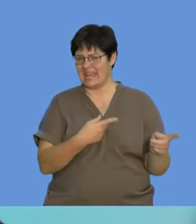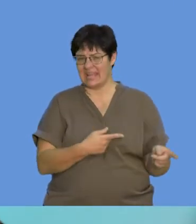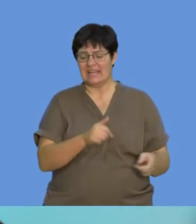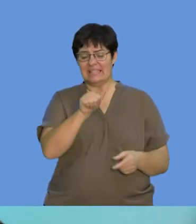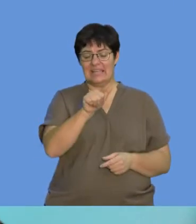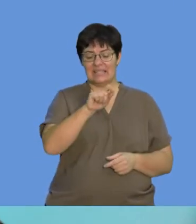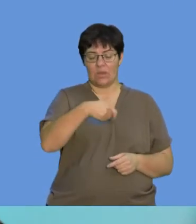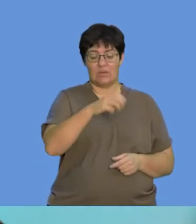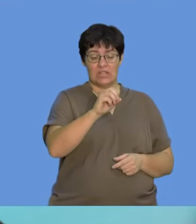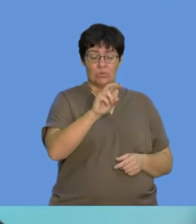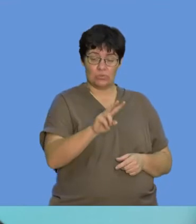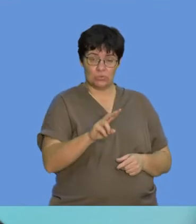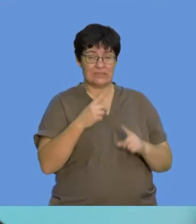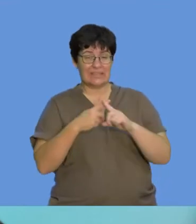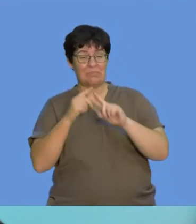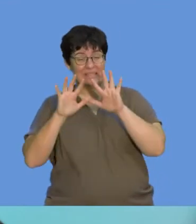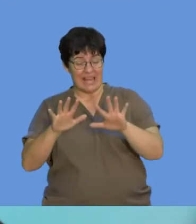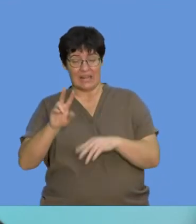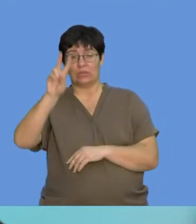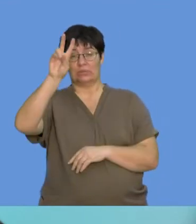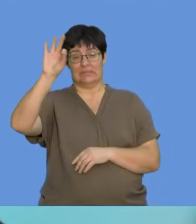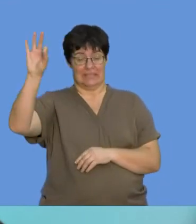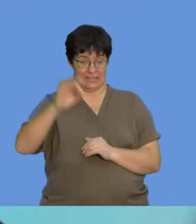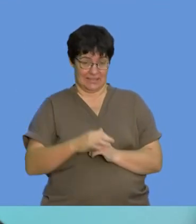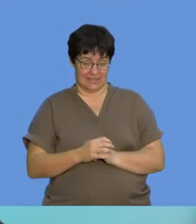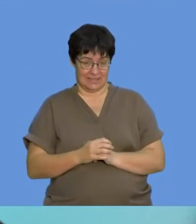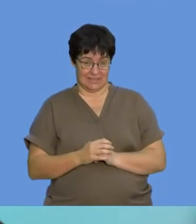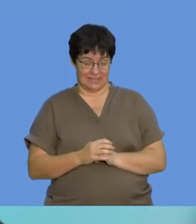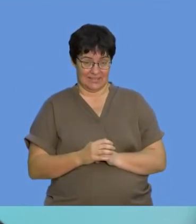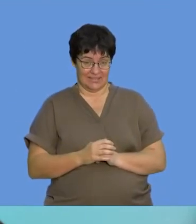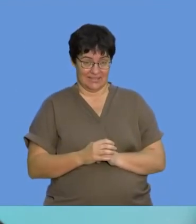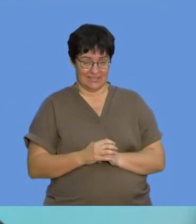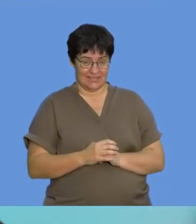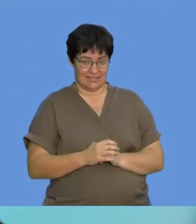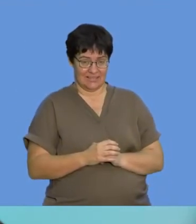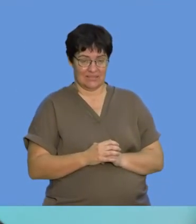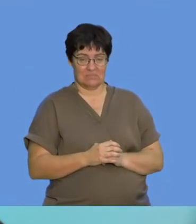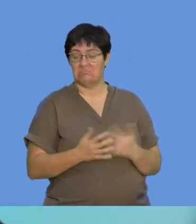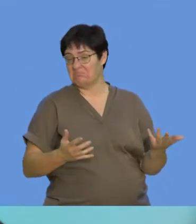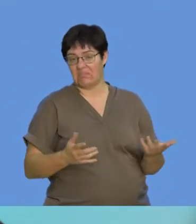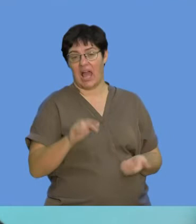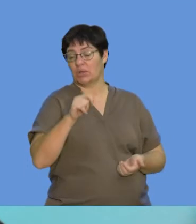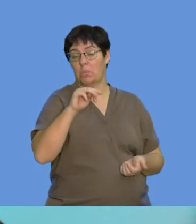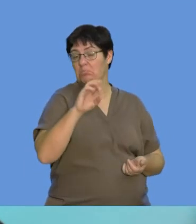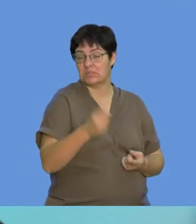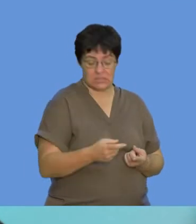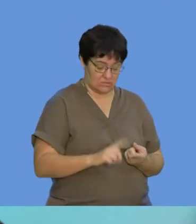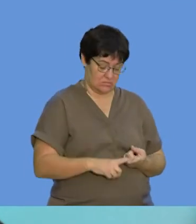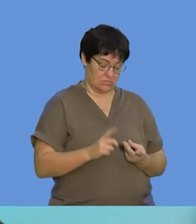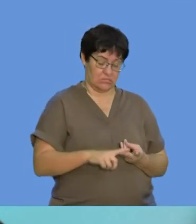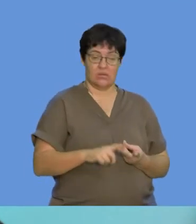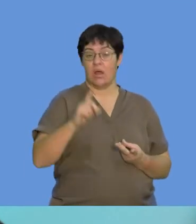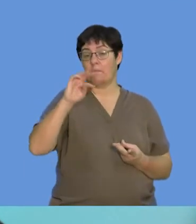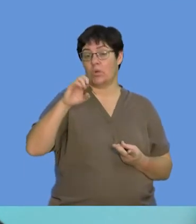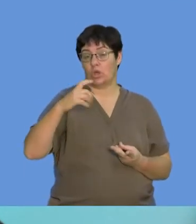substance, 6,02 times 10 exponent 23. Okay, it can be whatever. It can be atoms, it can